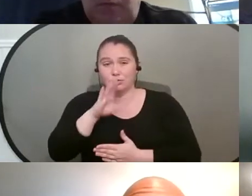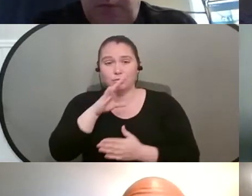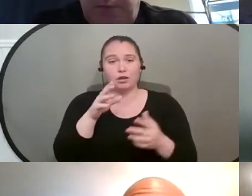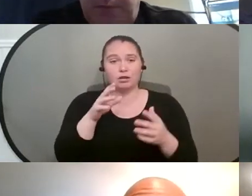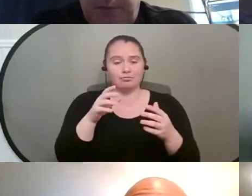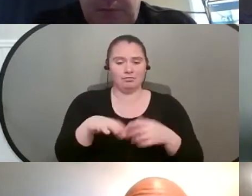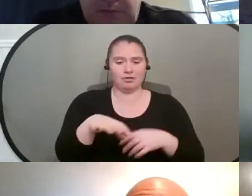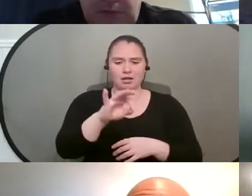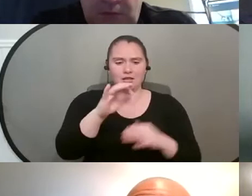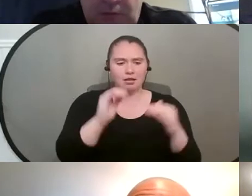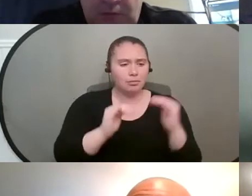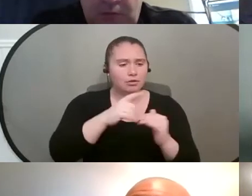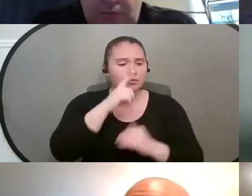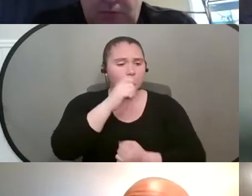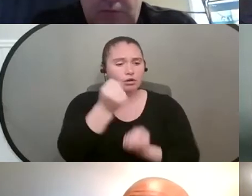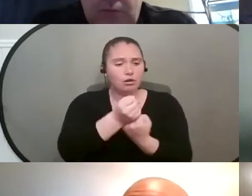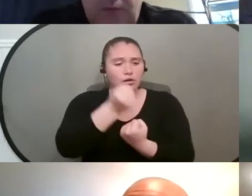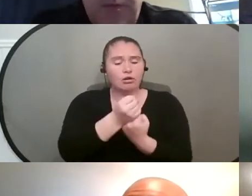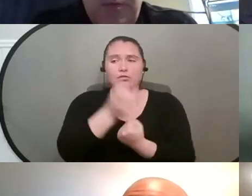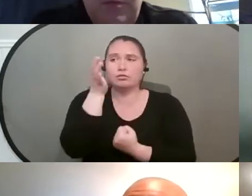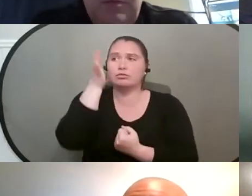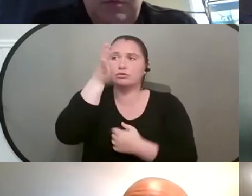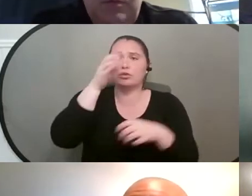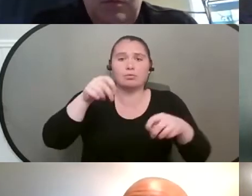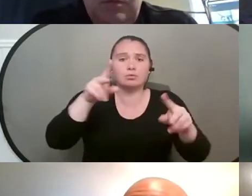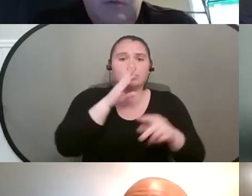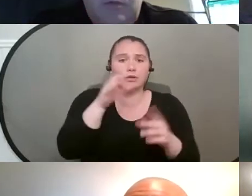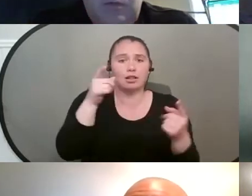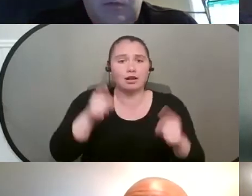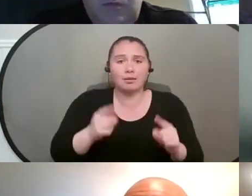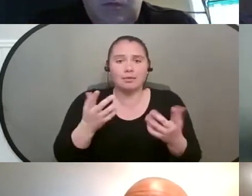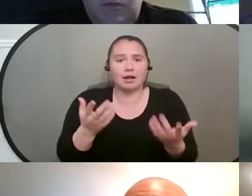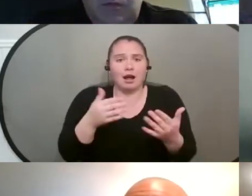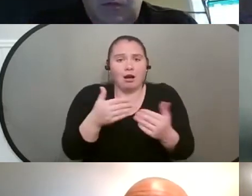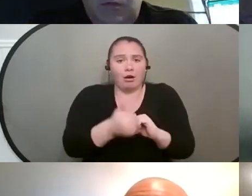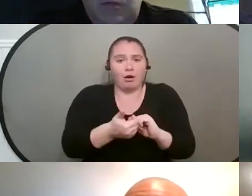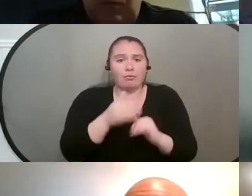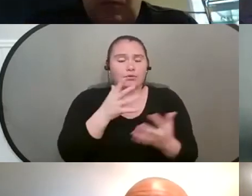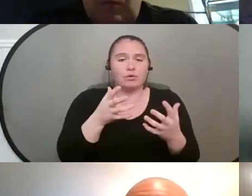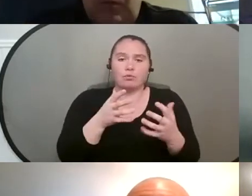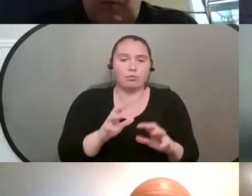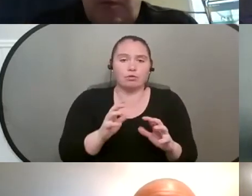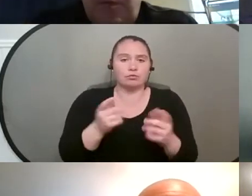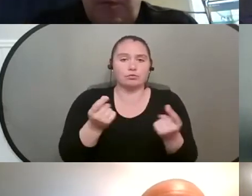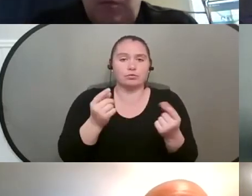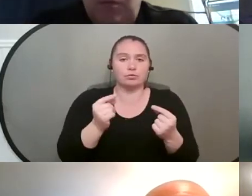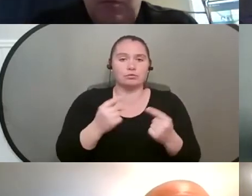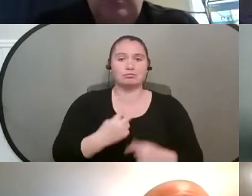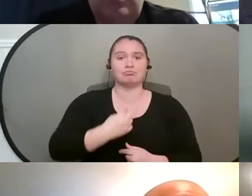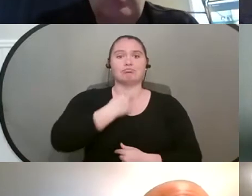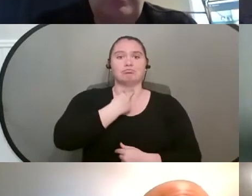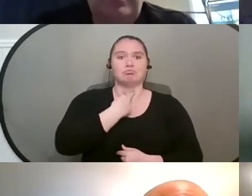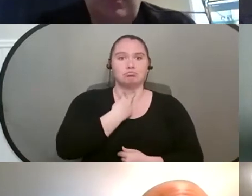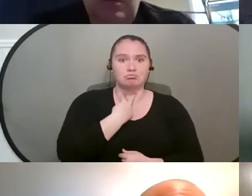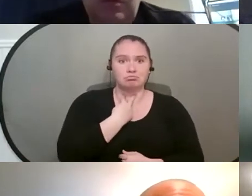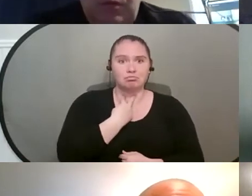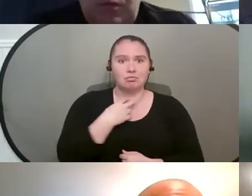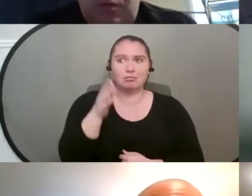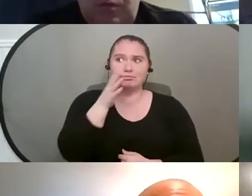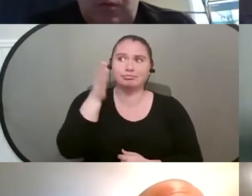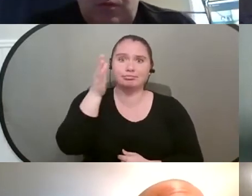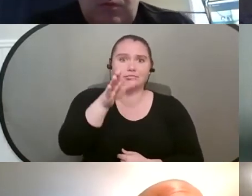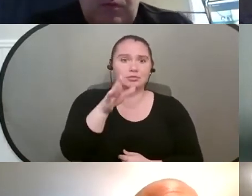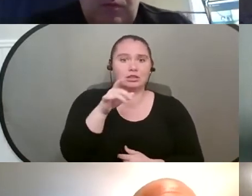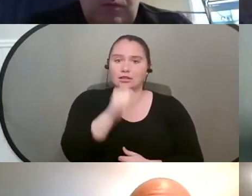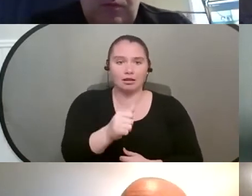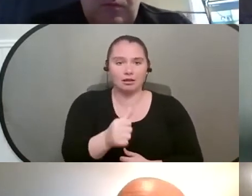to be able to support future opportunities that we never want to paint ourselves into a corner anywhere we go. And that's ultimately why we try